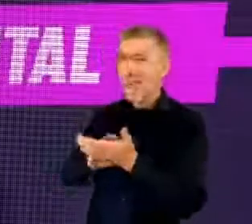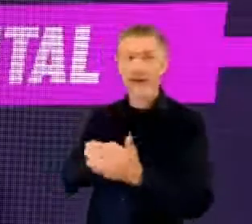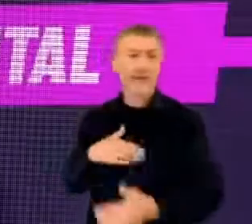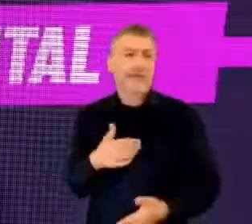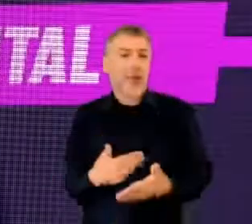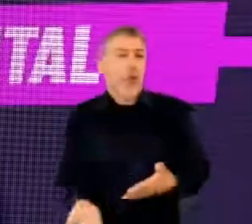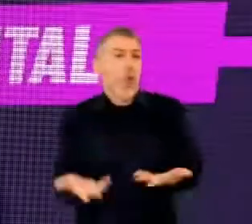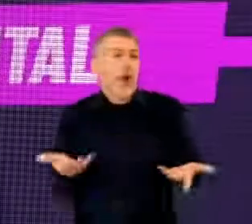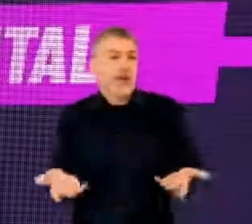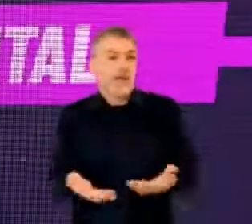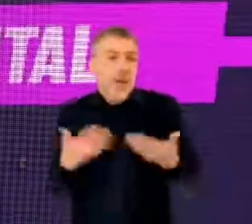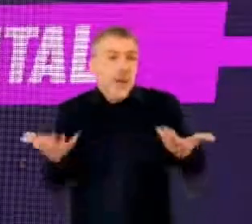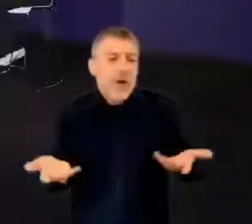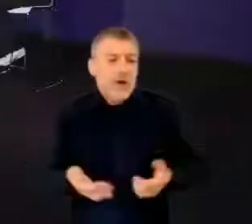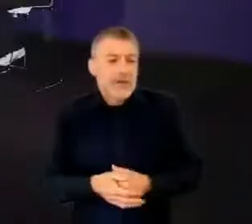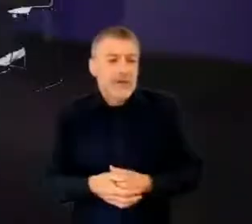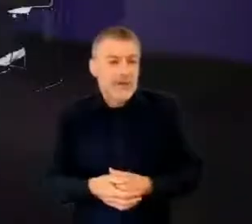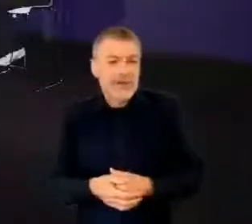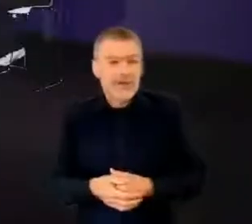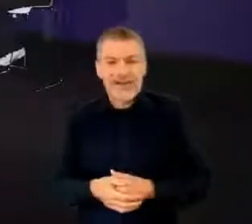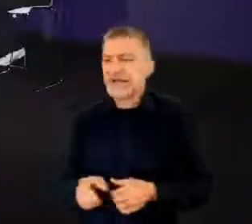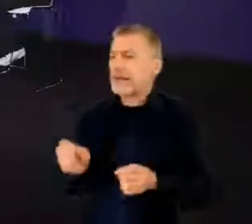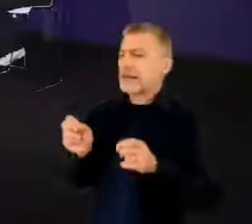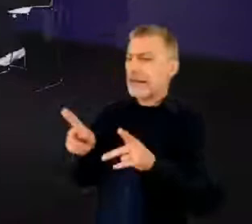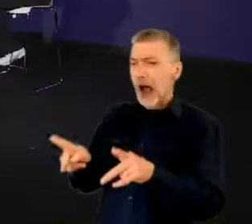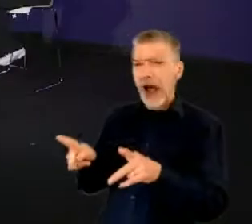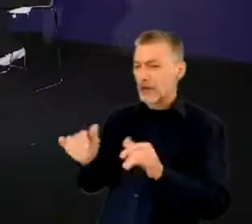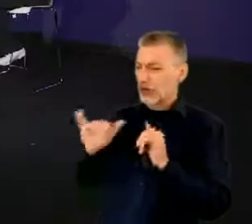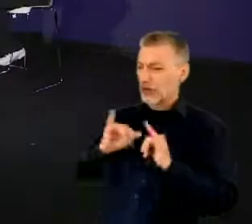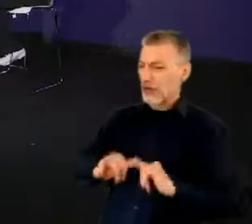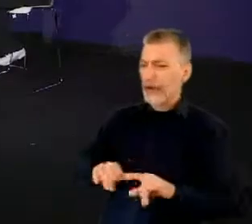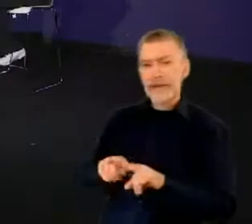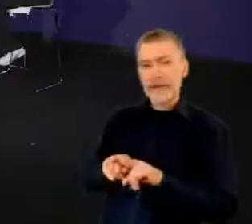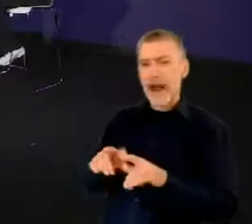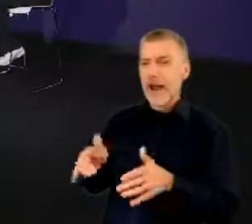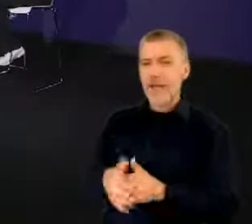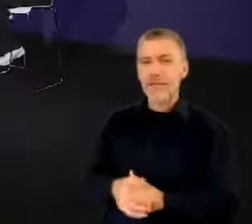style. Almost as stylish as that jacket you got on there, Fayon. I thank you.